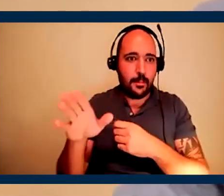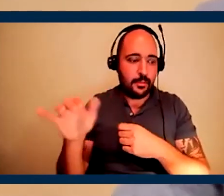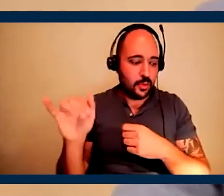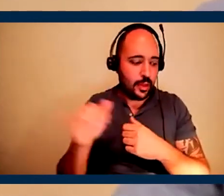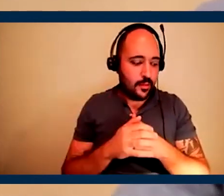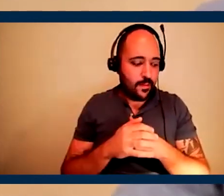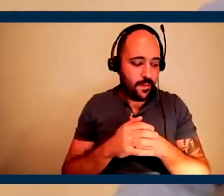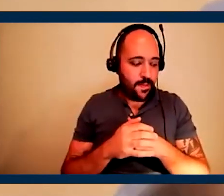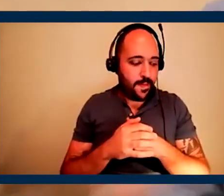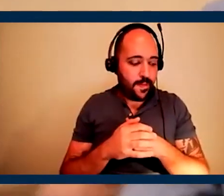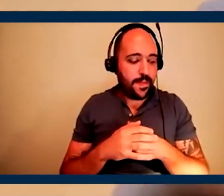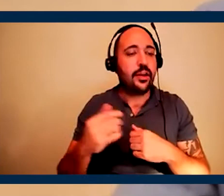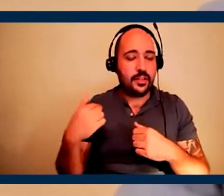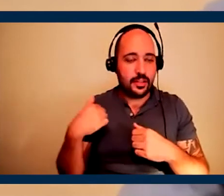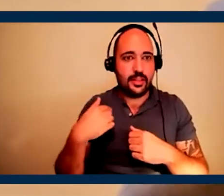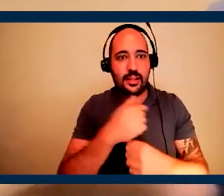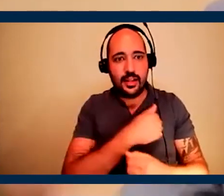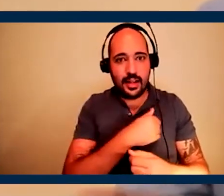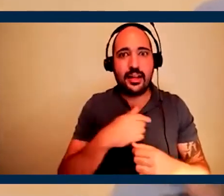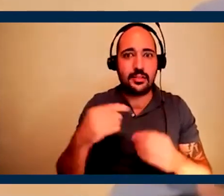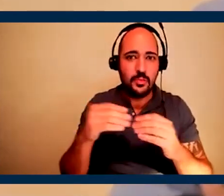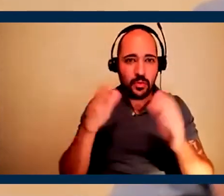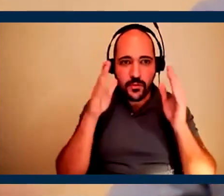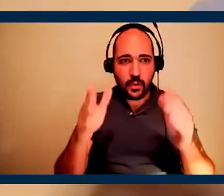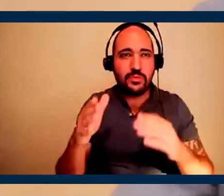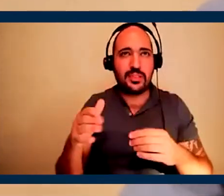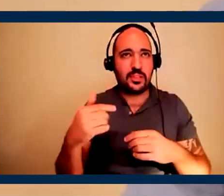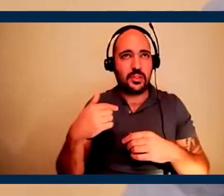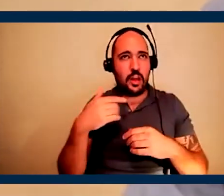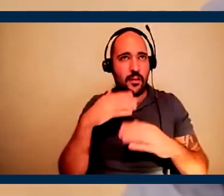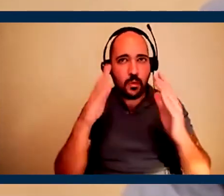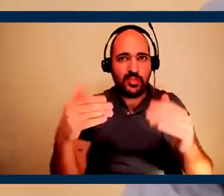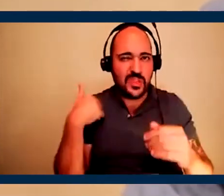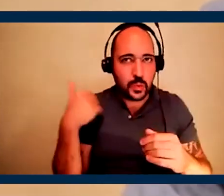And so I think for us, that is going to be the focus because we know that is the future.